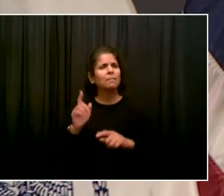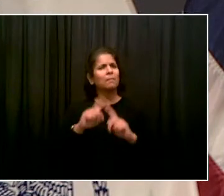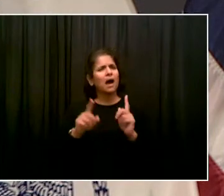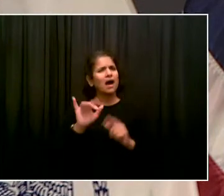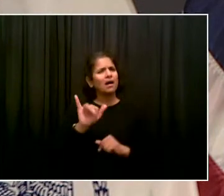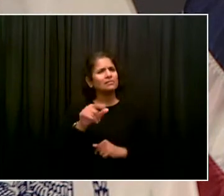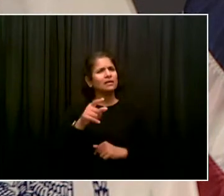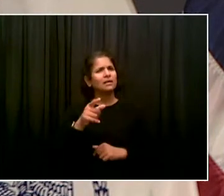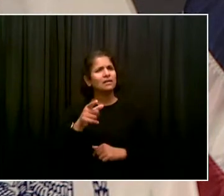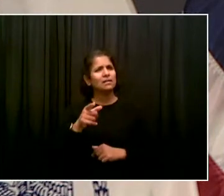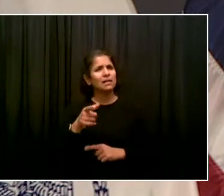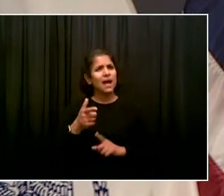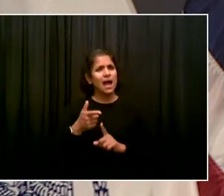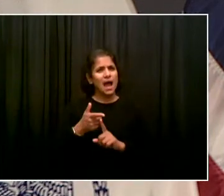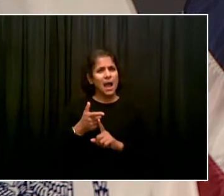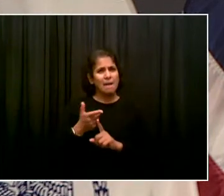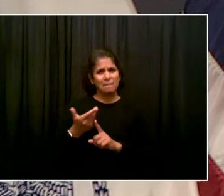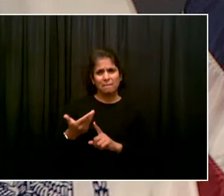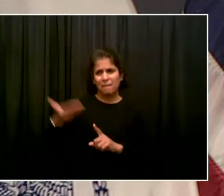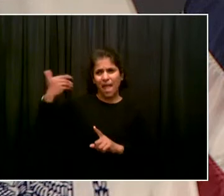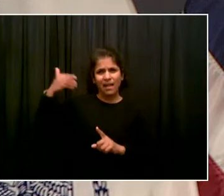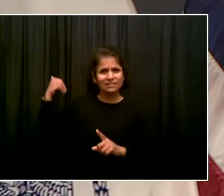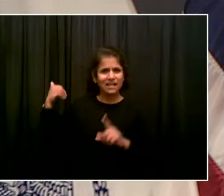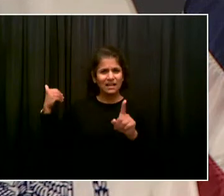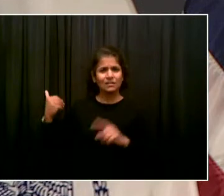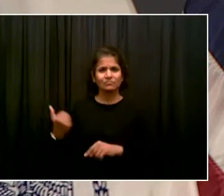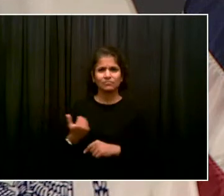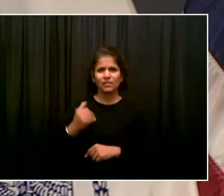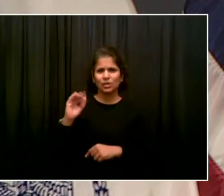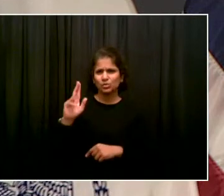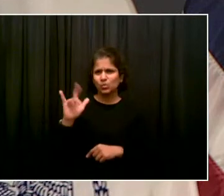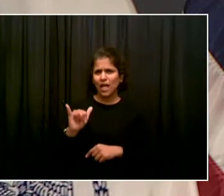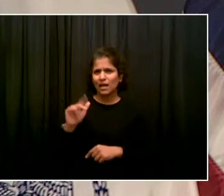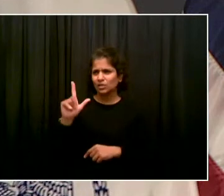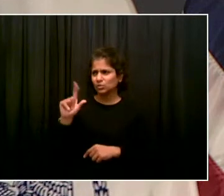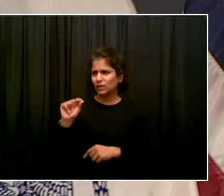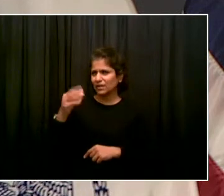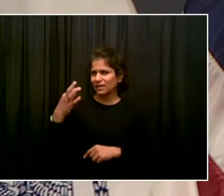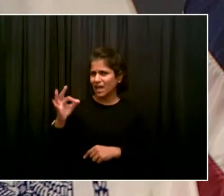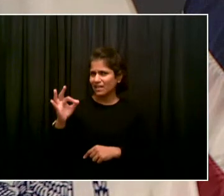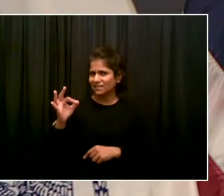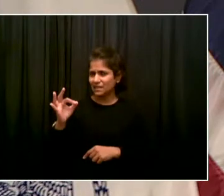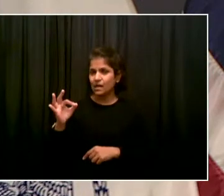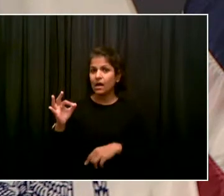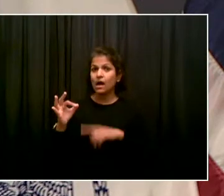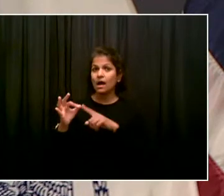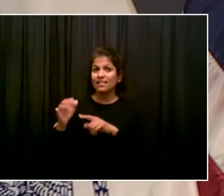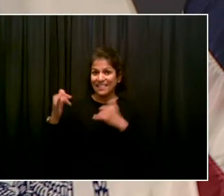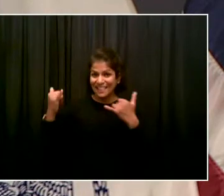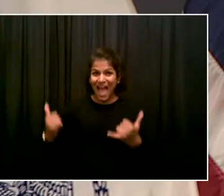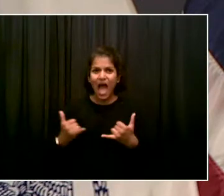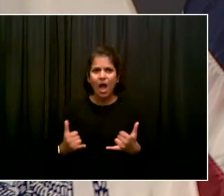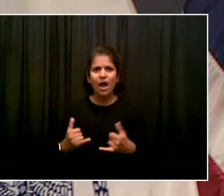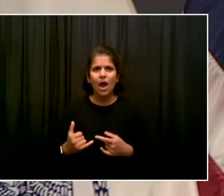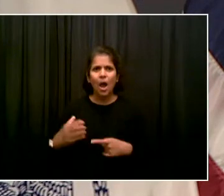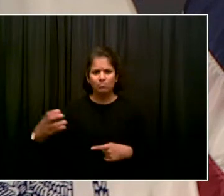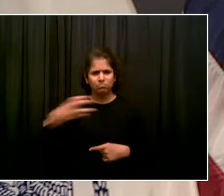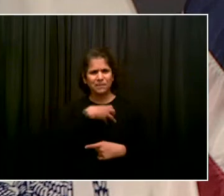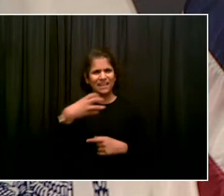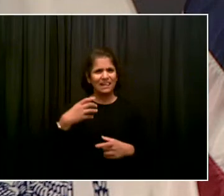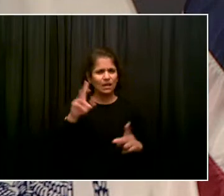why more than 2 years elapsed before you actually appeal this decision while also not repaying the